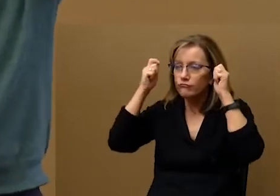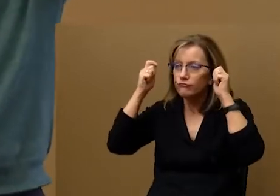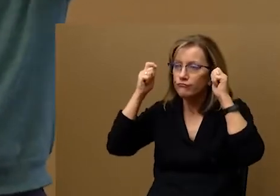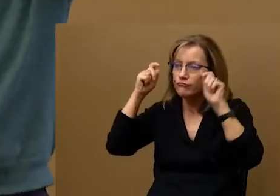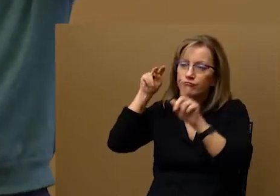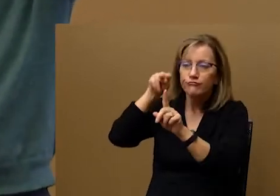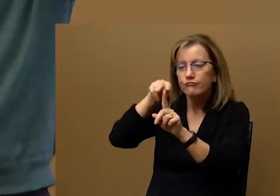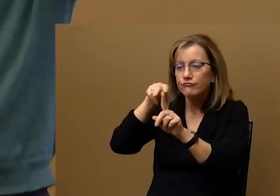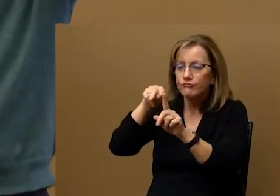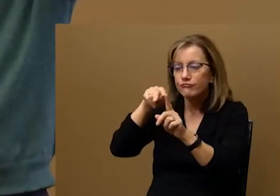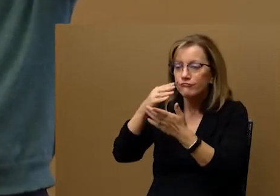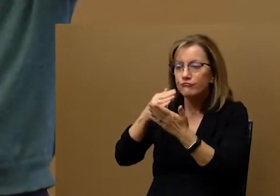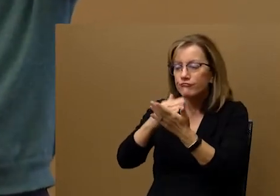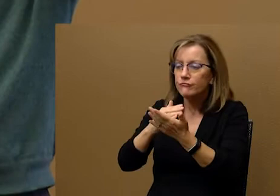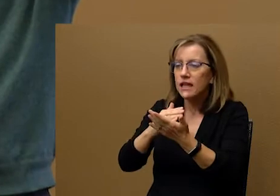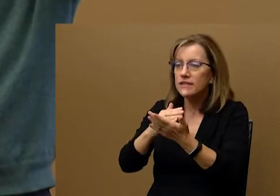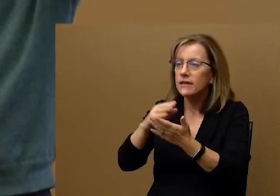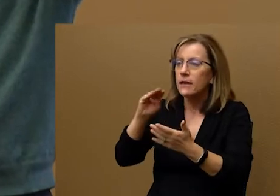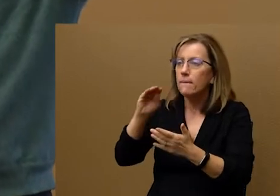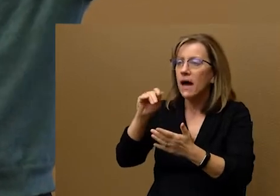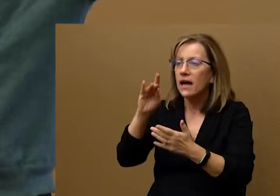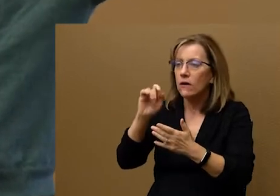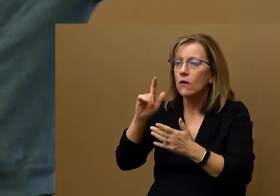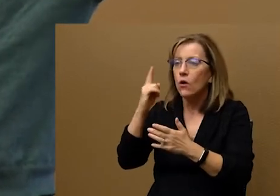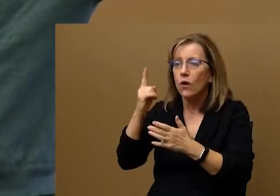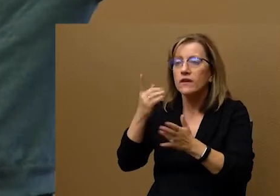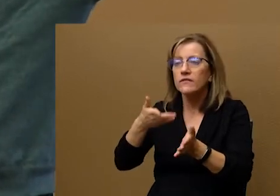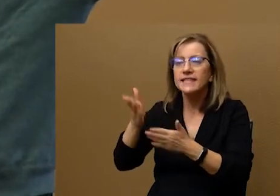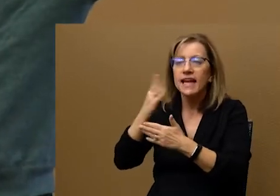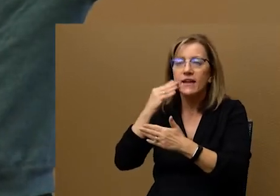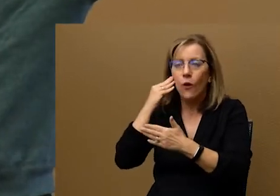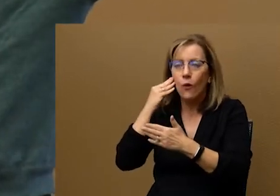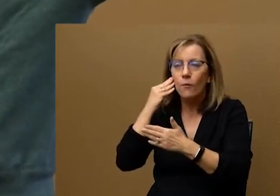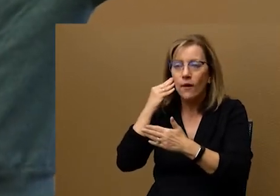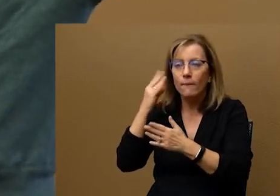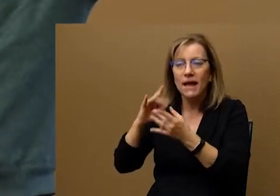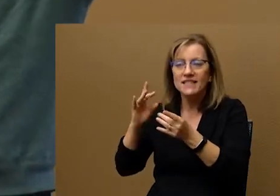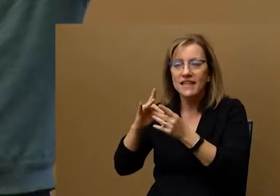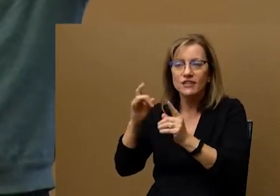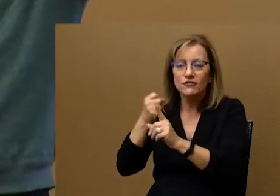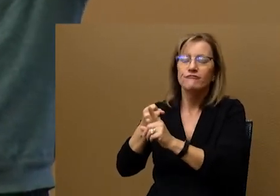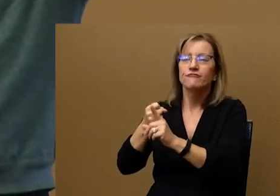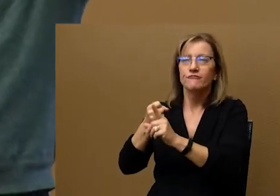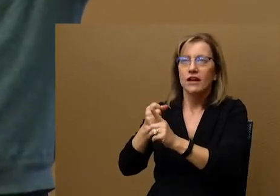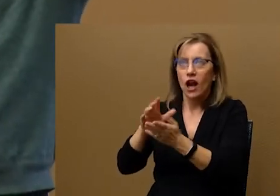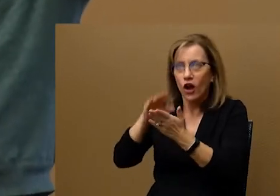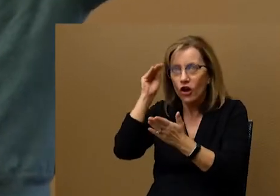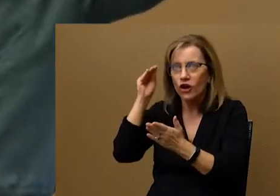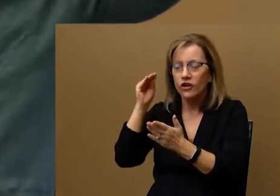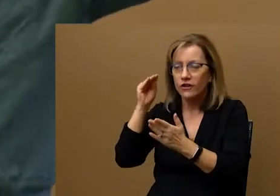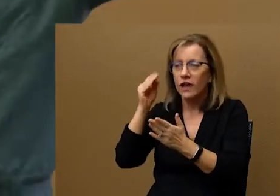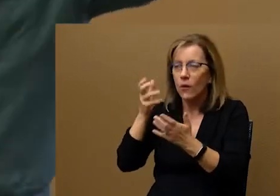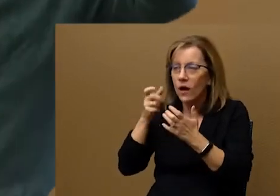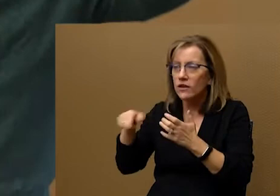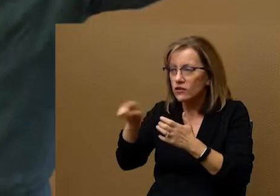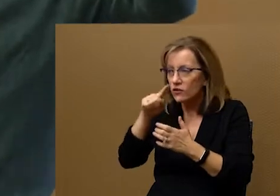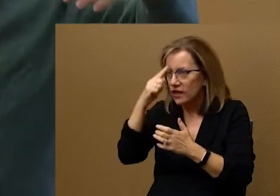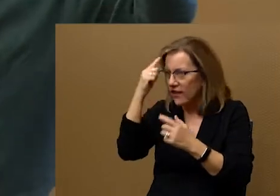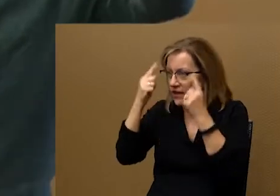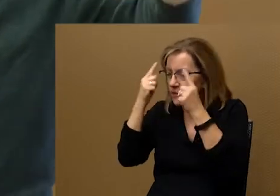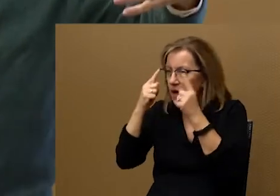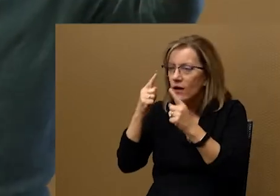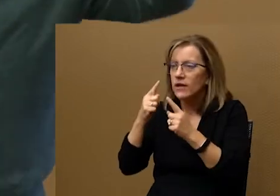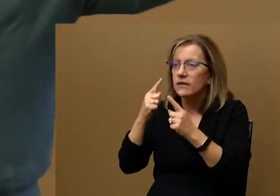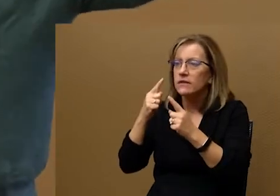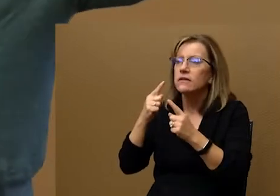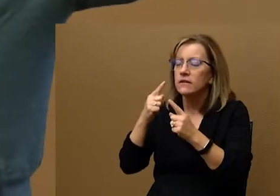the model, this is one of the things, lessons, this is one of the take-home messages that I hope you'll let sink in, and so I want to dwell on